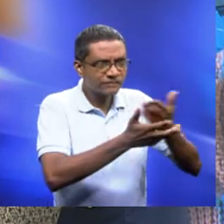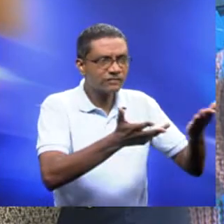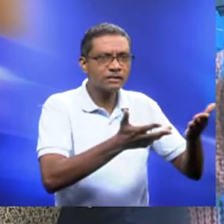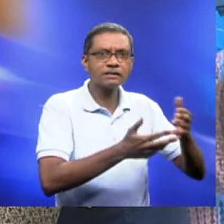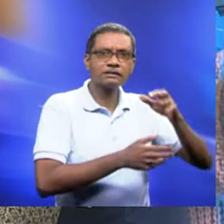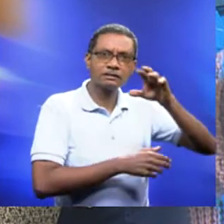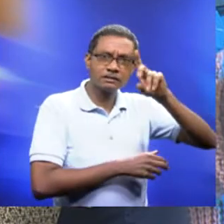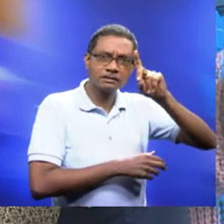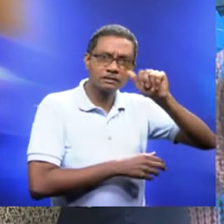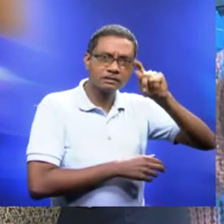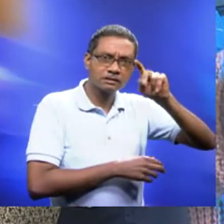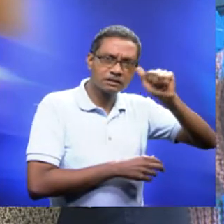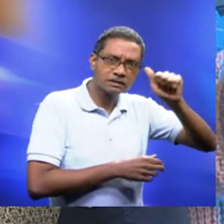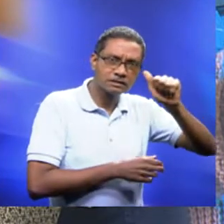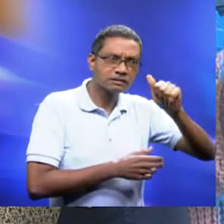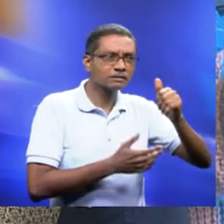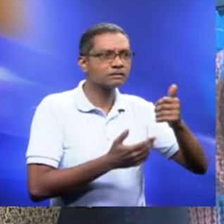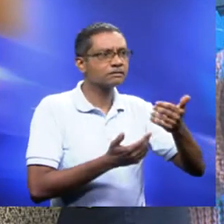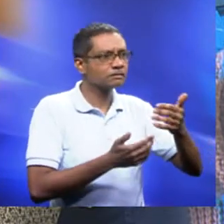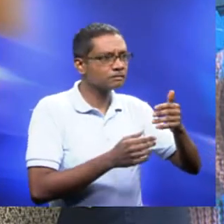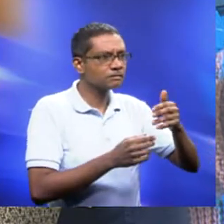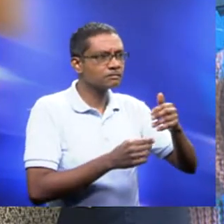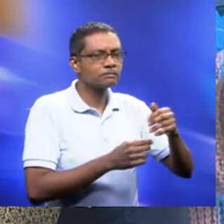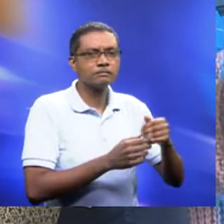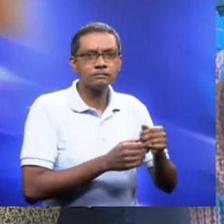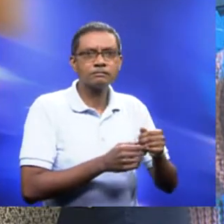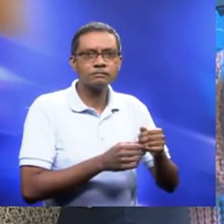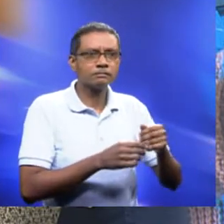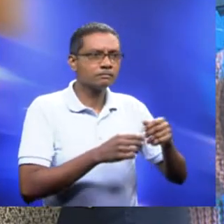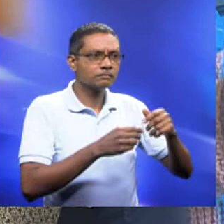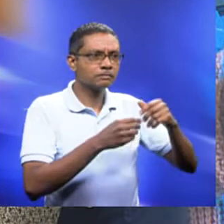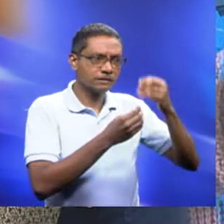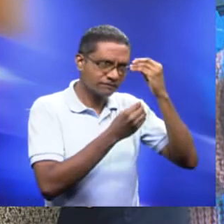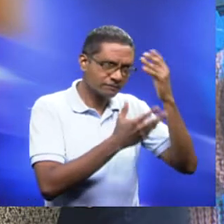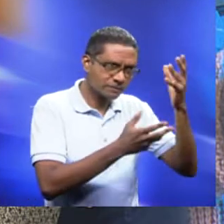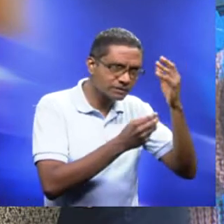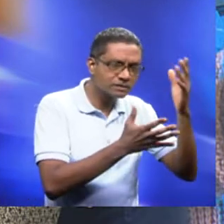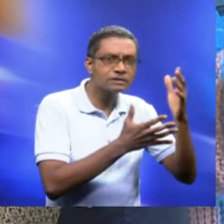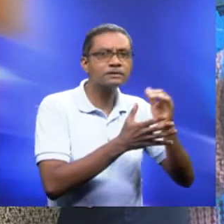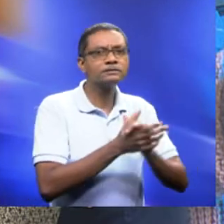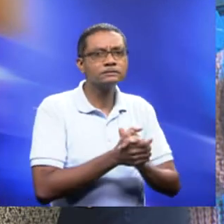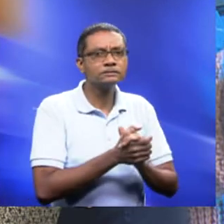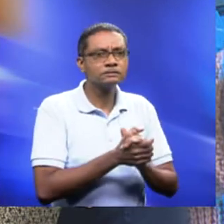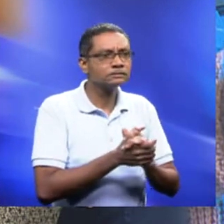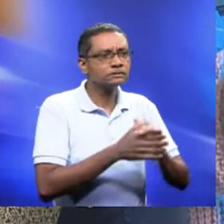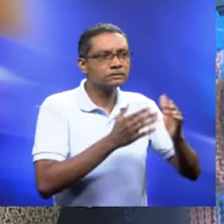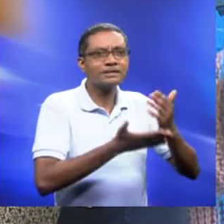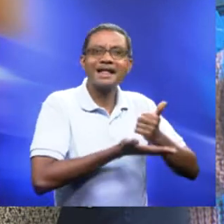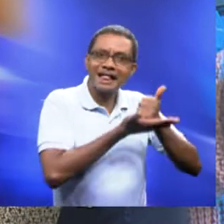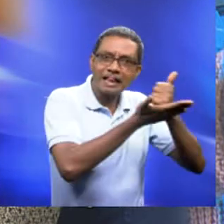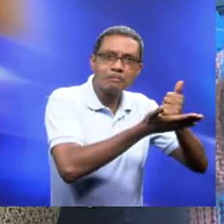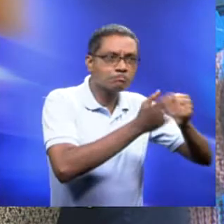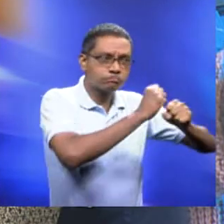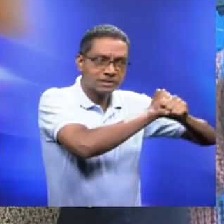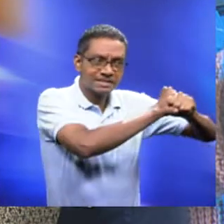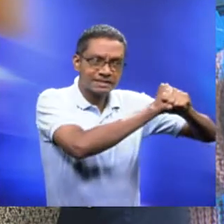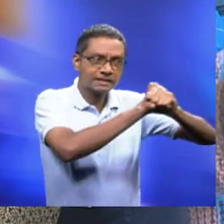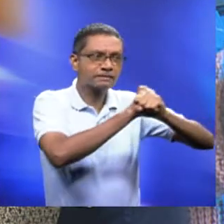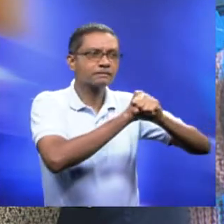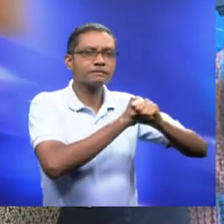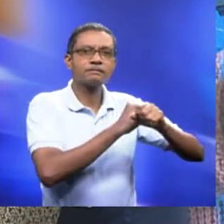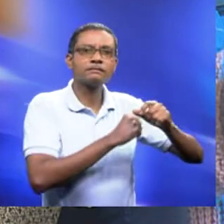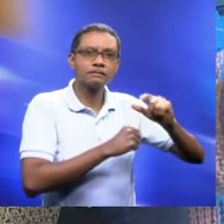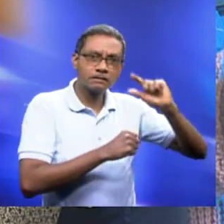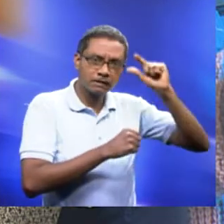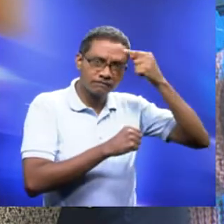of service to them so that they ensure that there are acceptable levels of security requirements or levels within the